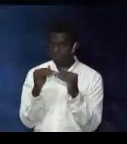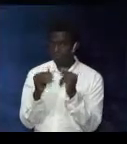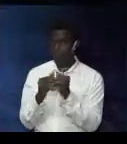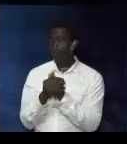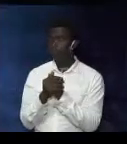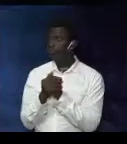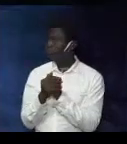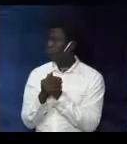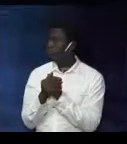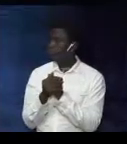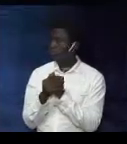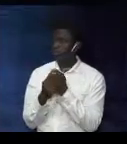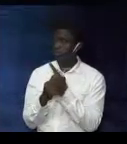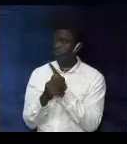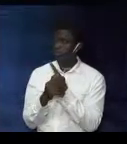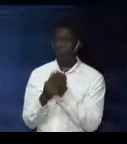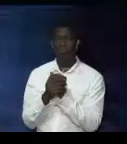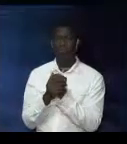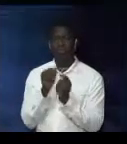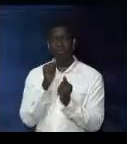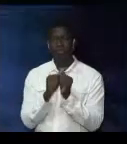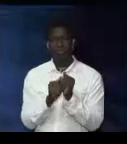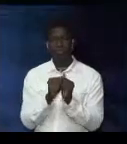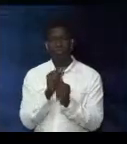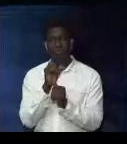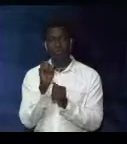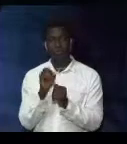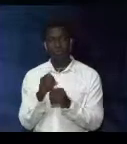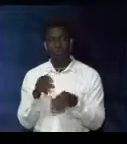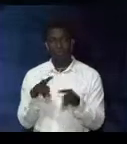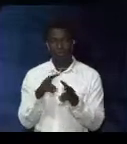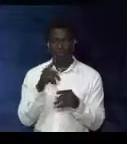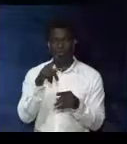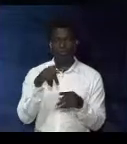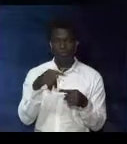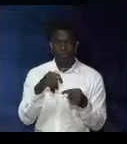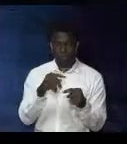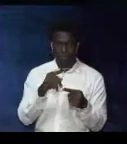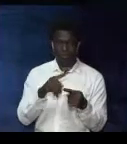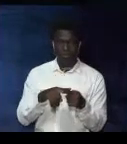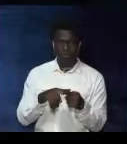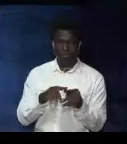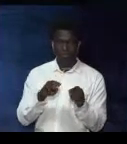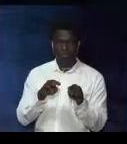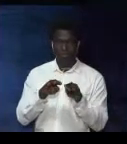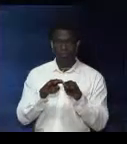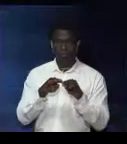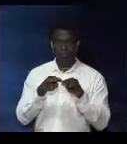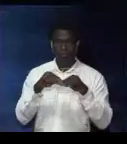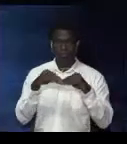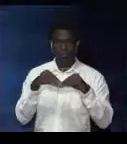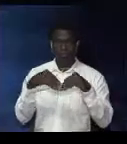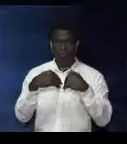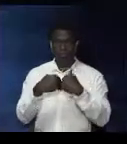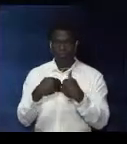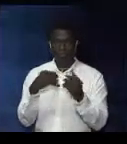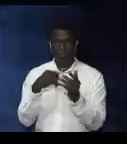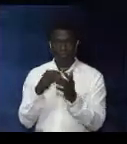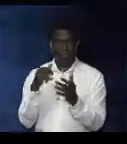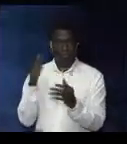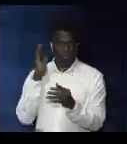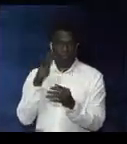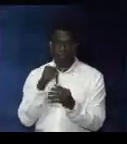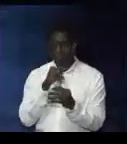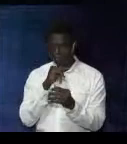are not equal. So whichever way you try to fold it, you will not find a line that makes them equal. So a